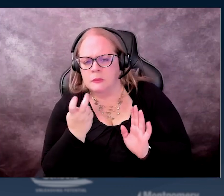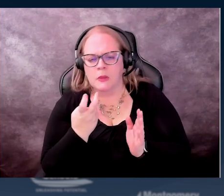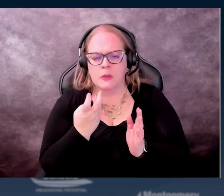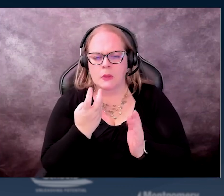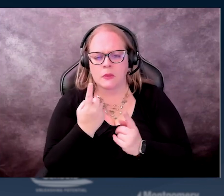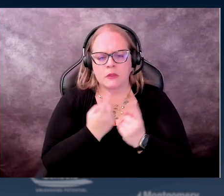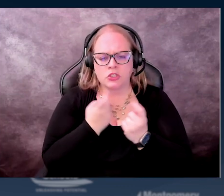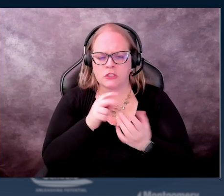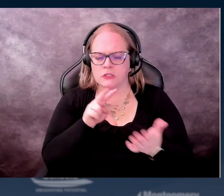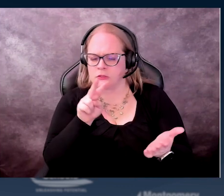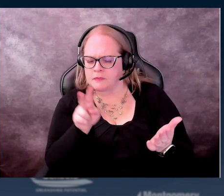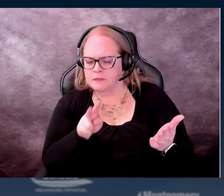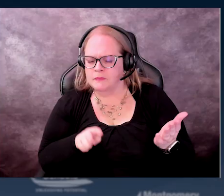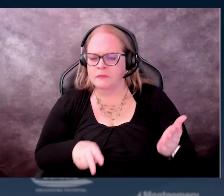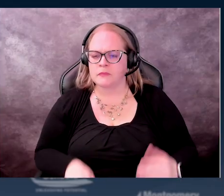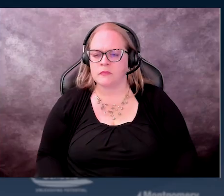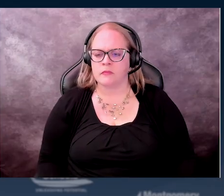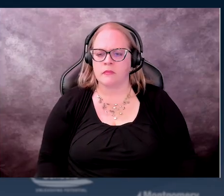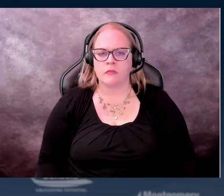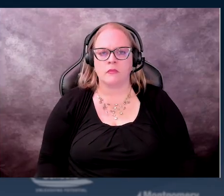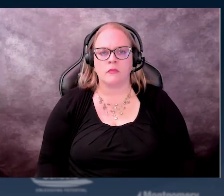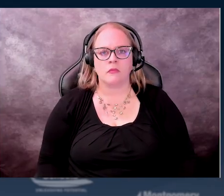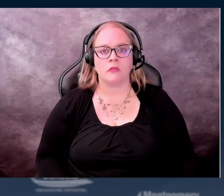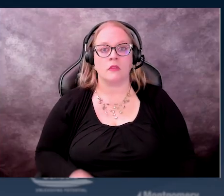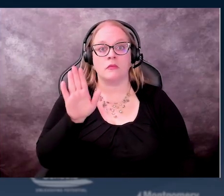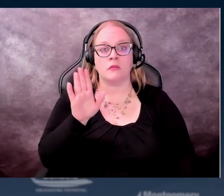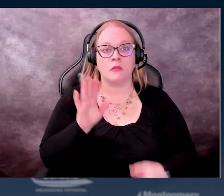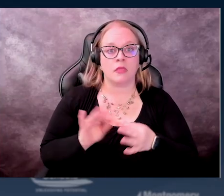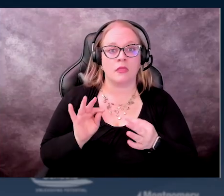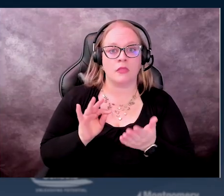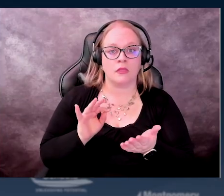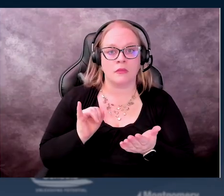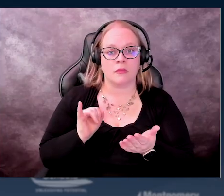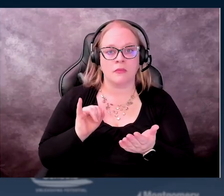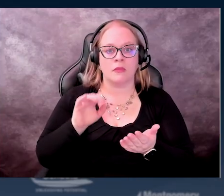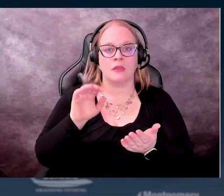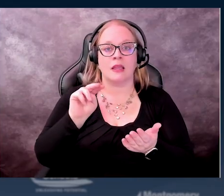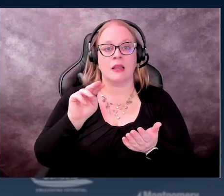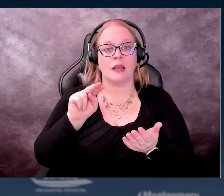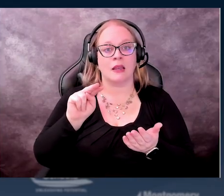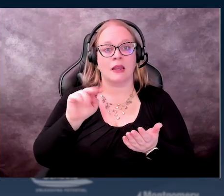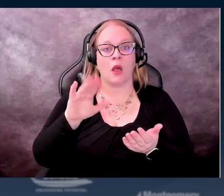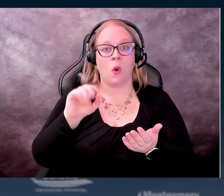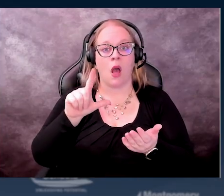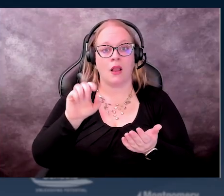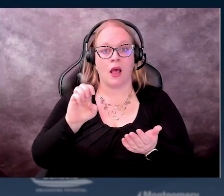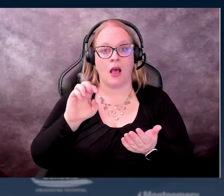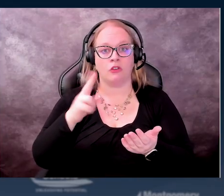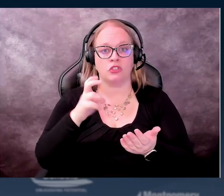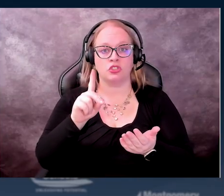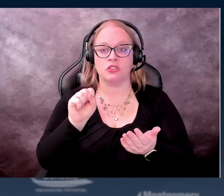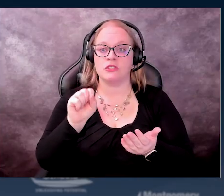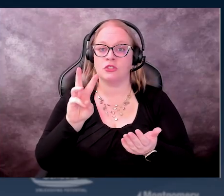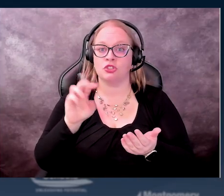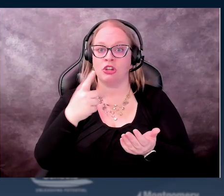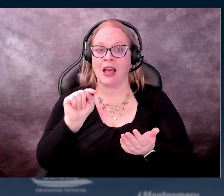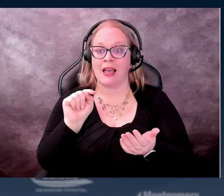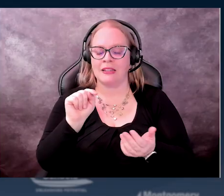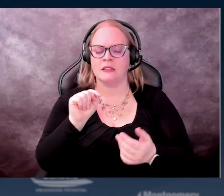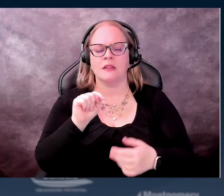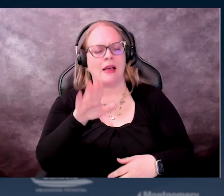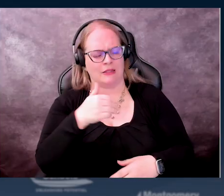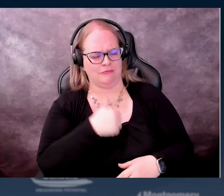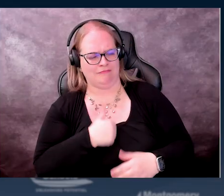So there's a question. Oh, go right ahead. I'm sorry, Janie. So there were some questions around